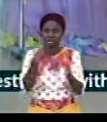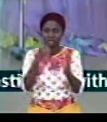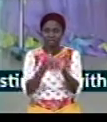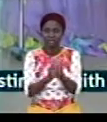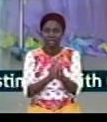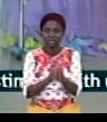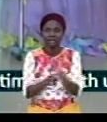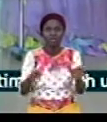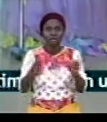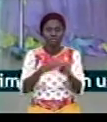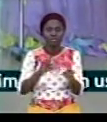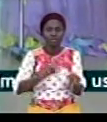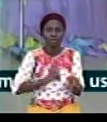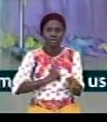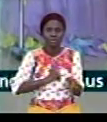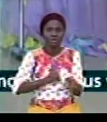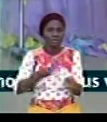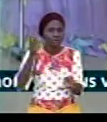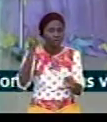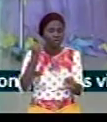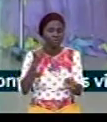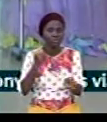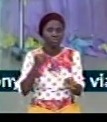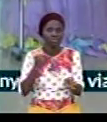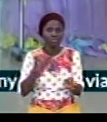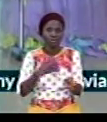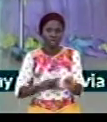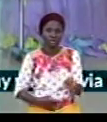to follow him because of